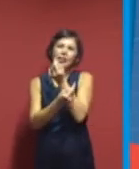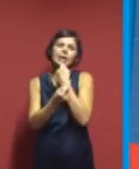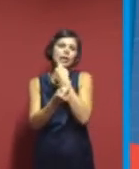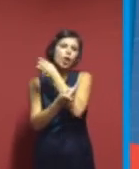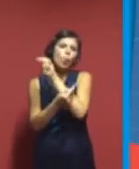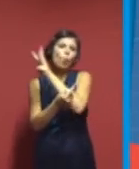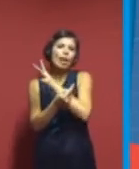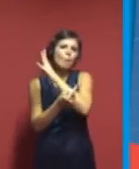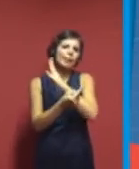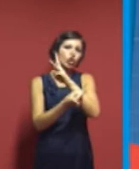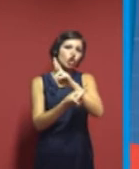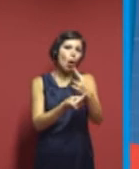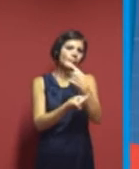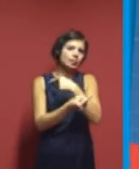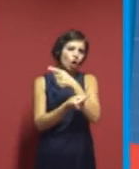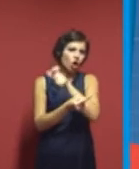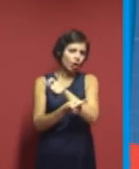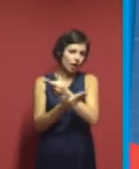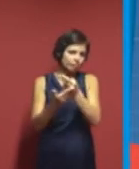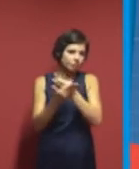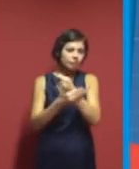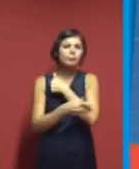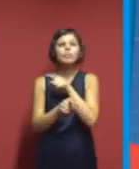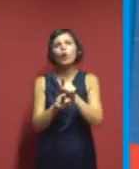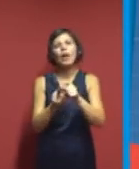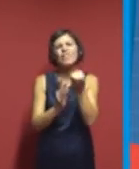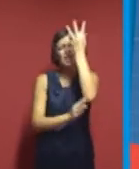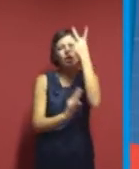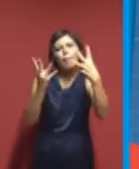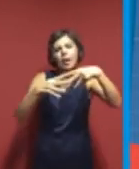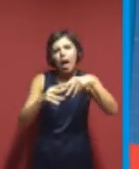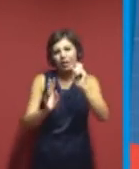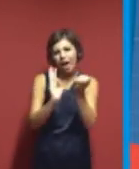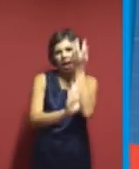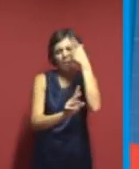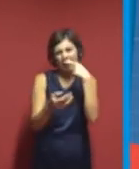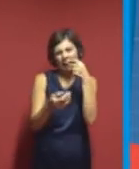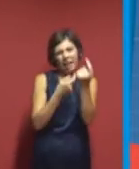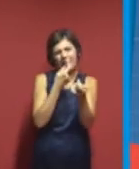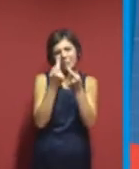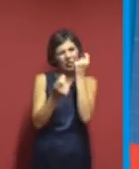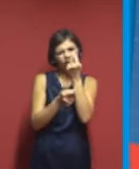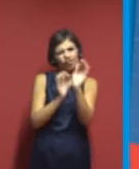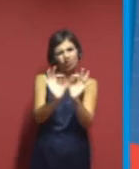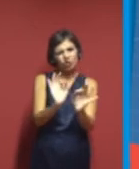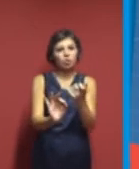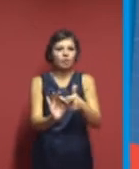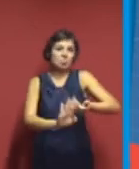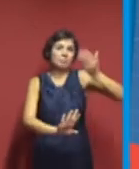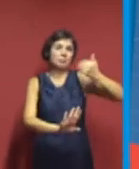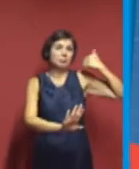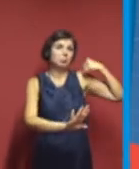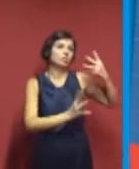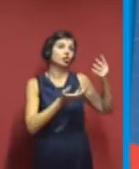mechanical devices and mechanical inventions and the fact that people lived in a mechanized society. Here's a guy who has all the comforts of